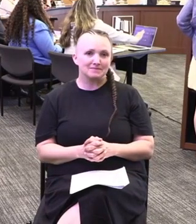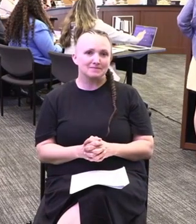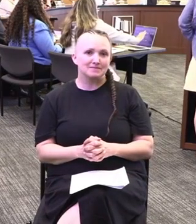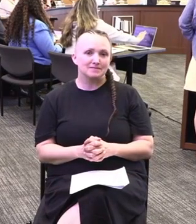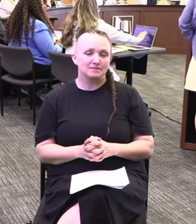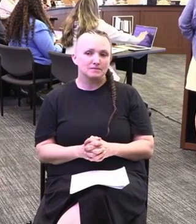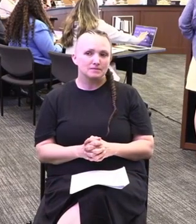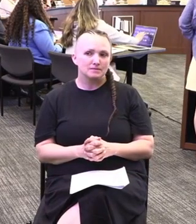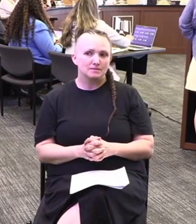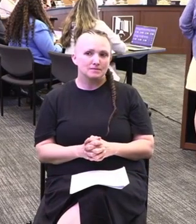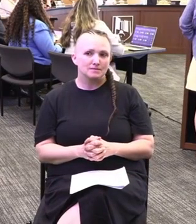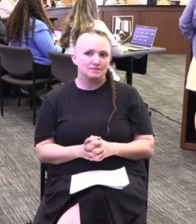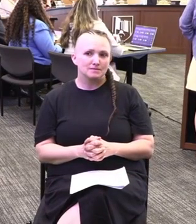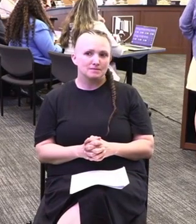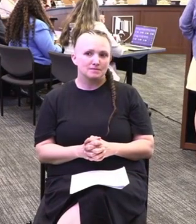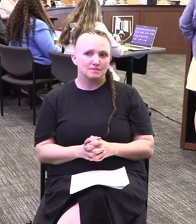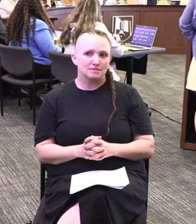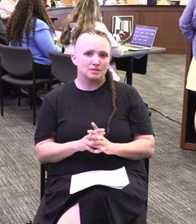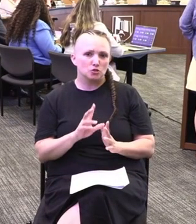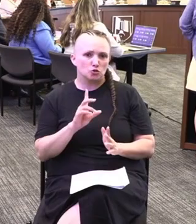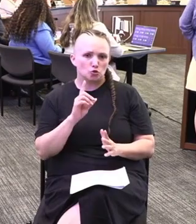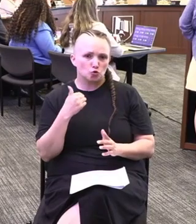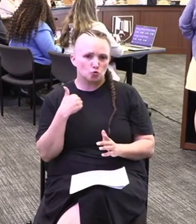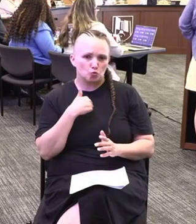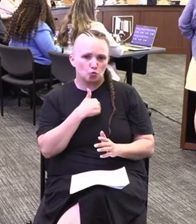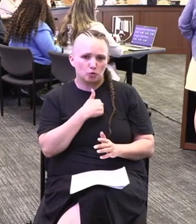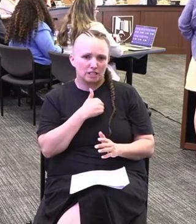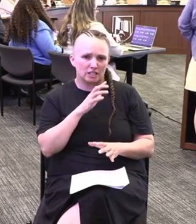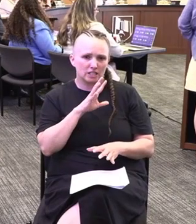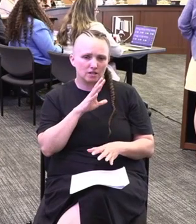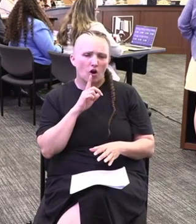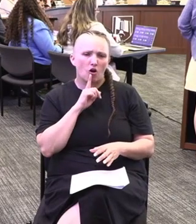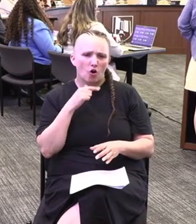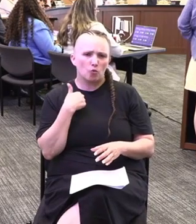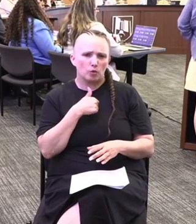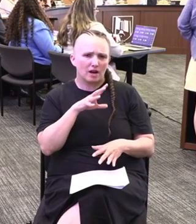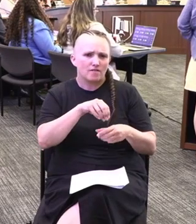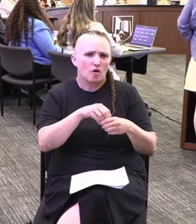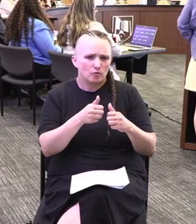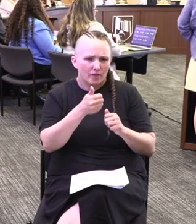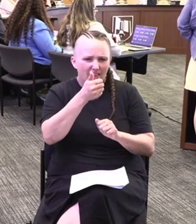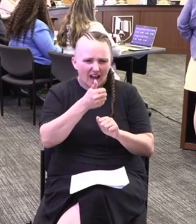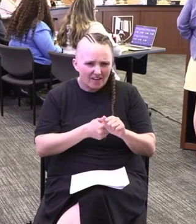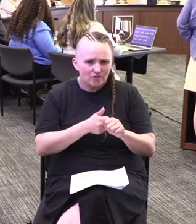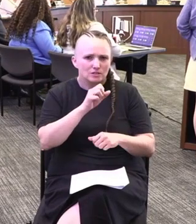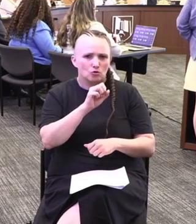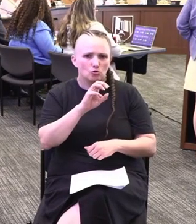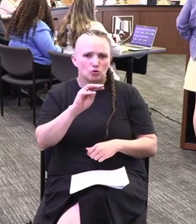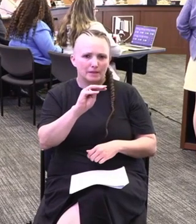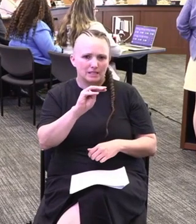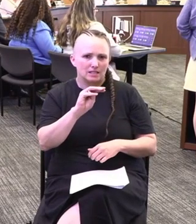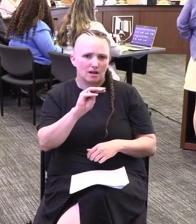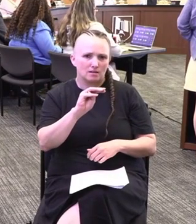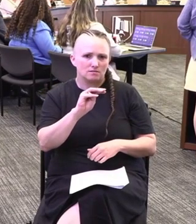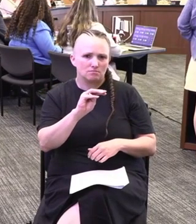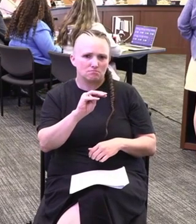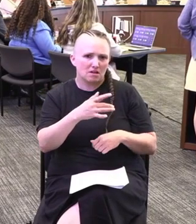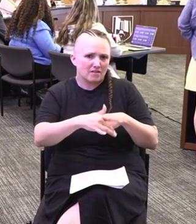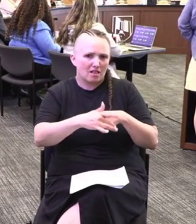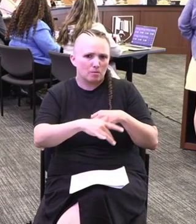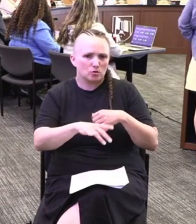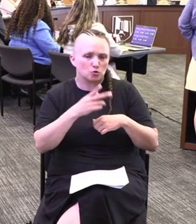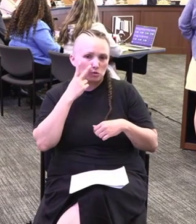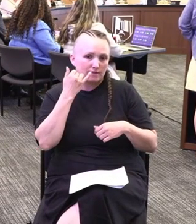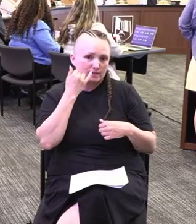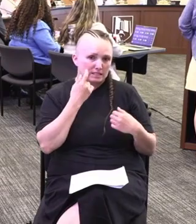Should we explore every social media outlet, see what it does, and have a way of determining if it's successful, not